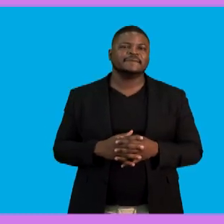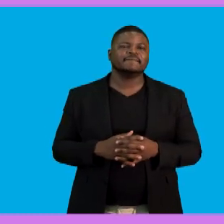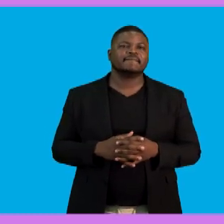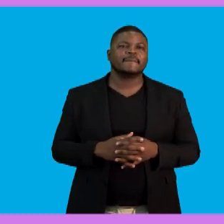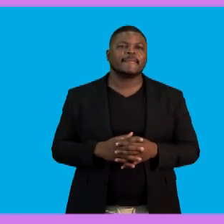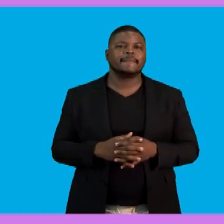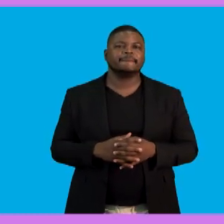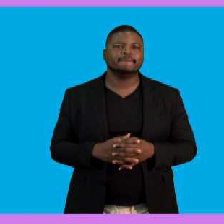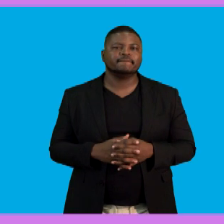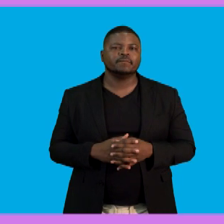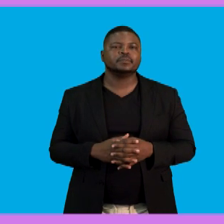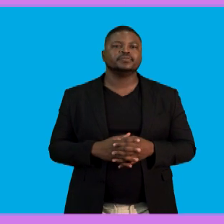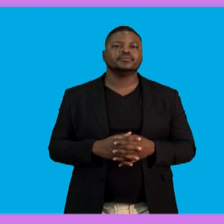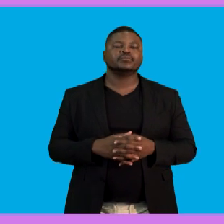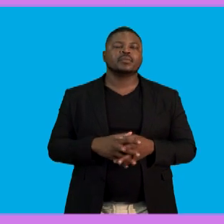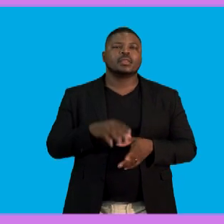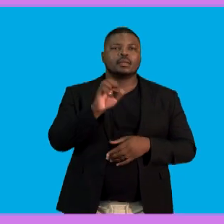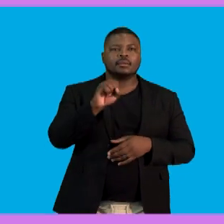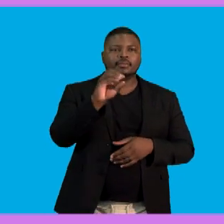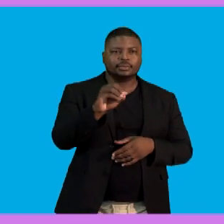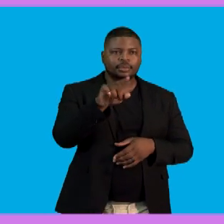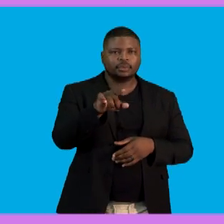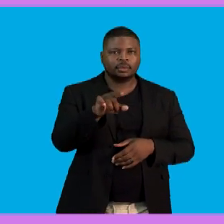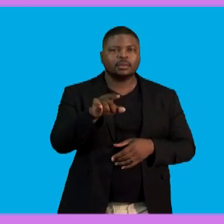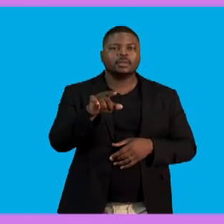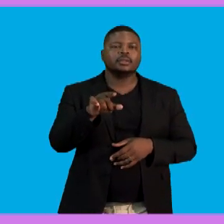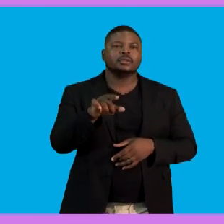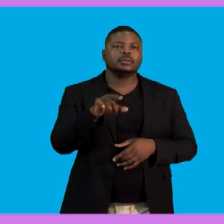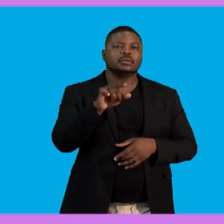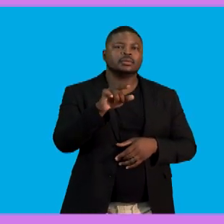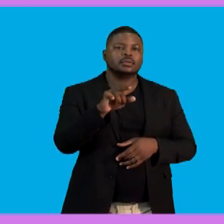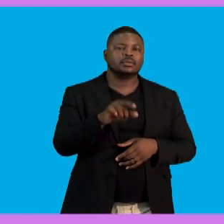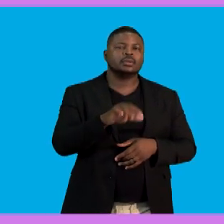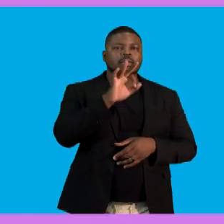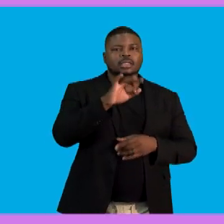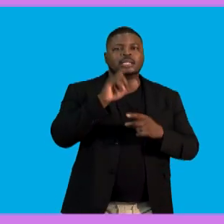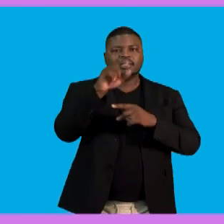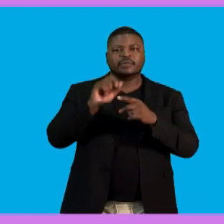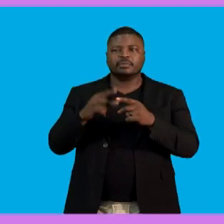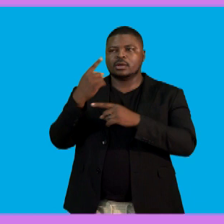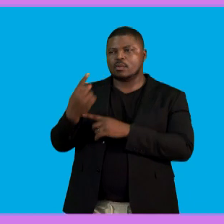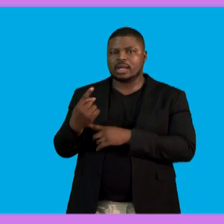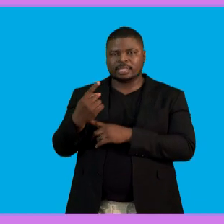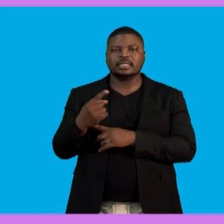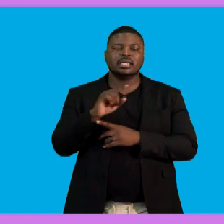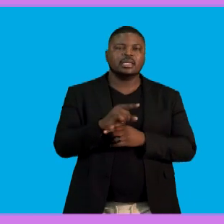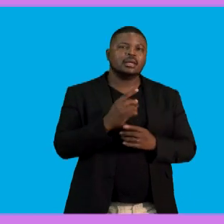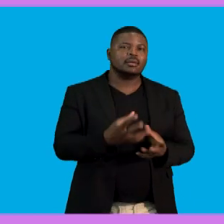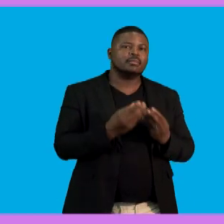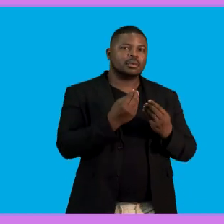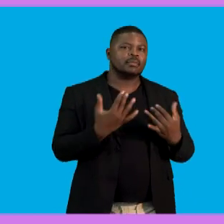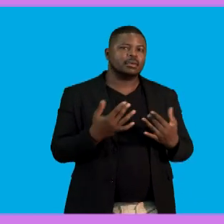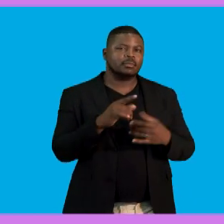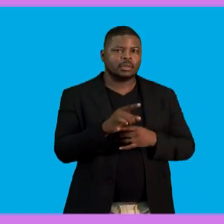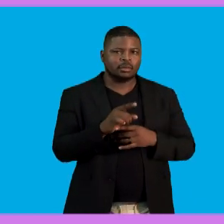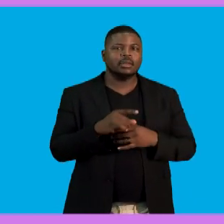which is in milliliters. So that the teaspoon and the teaspoon will divide and give us 1. Then we've got 3 divided by 1 is a 3.